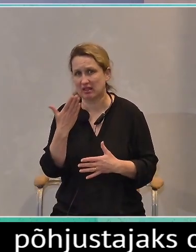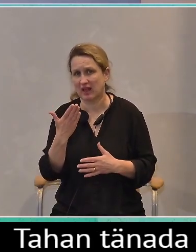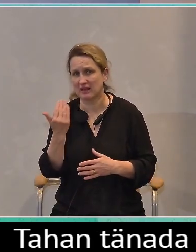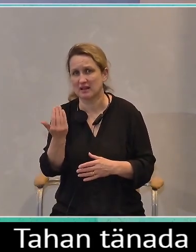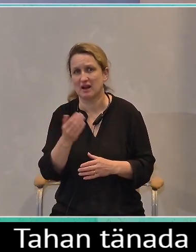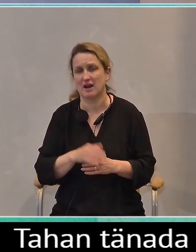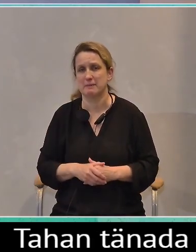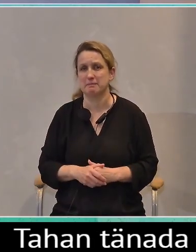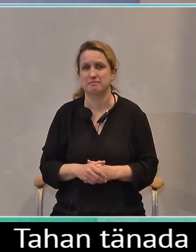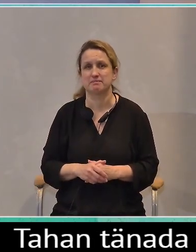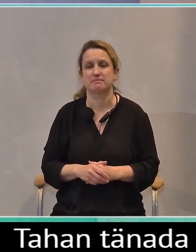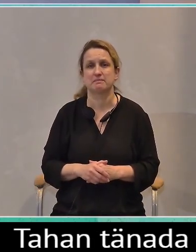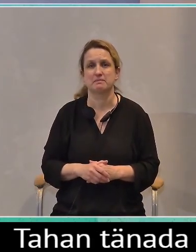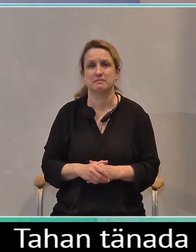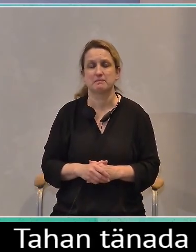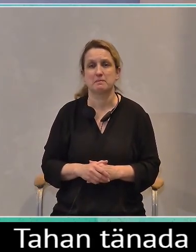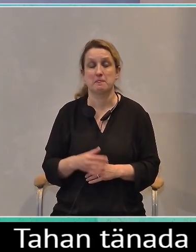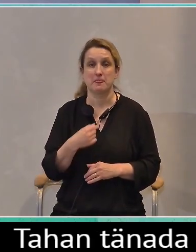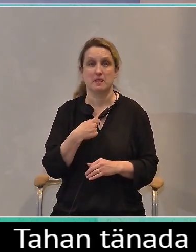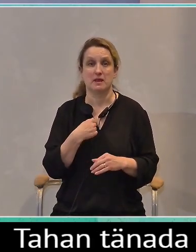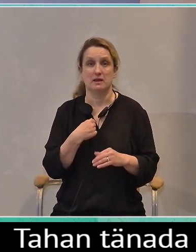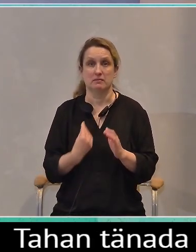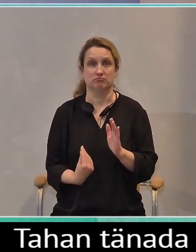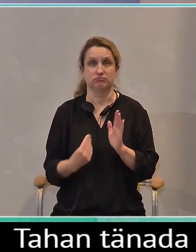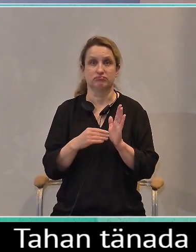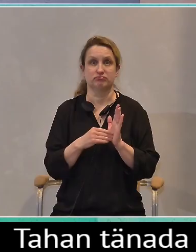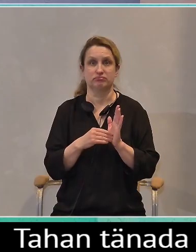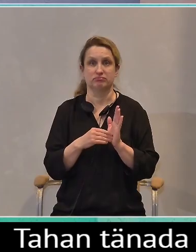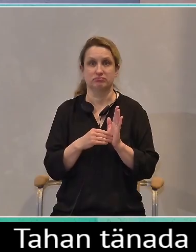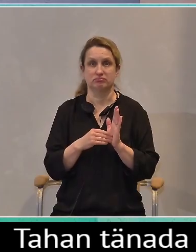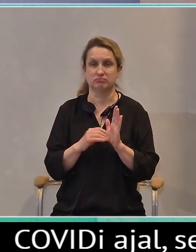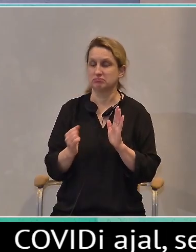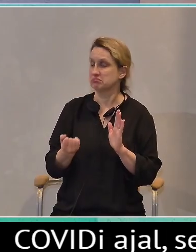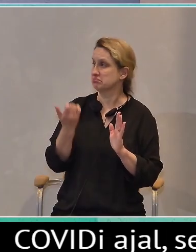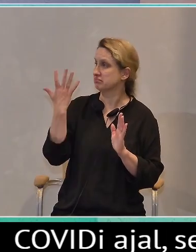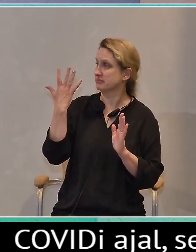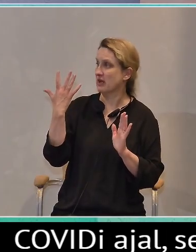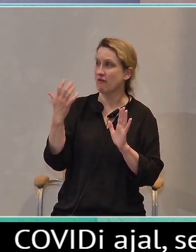manner. He has my massive gratitude for this.